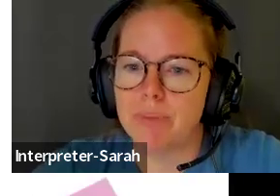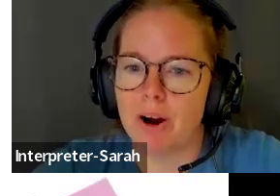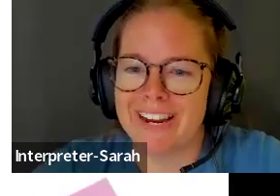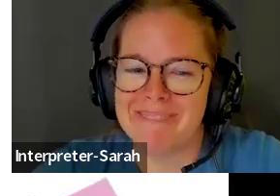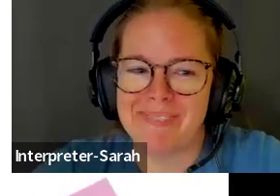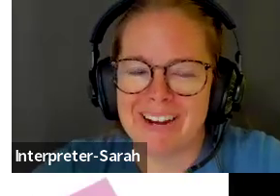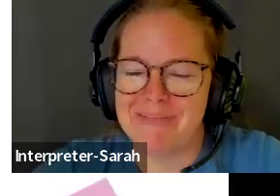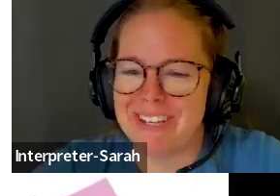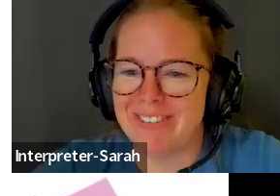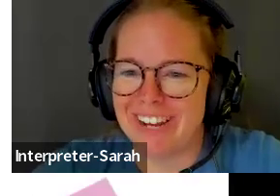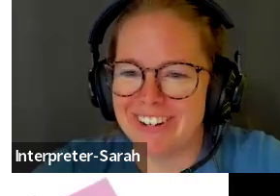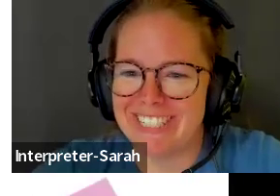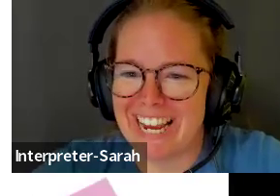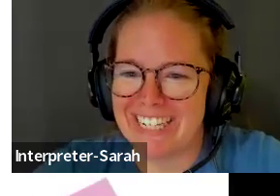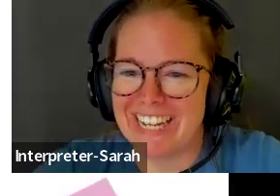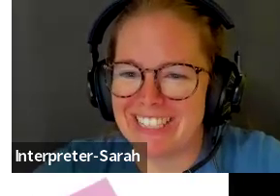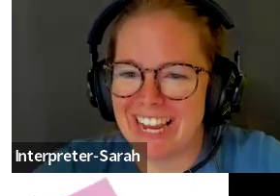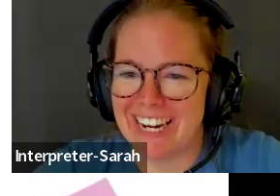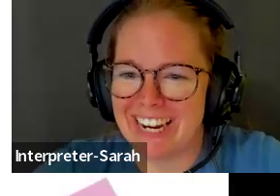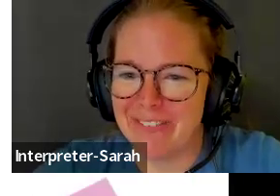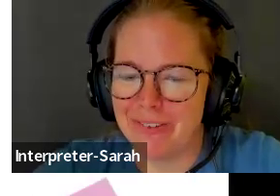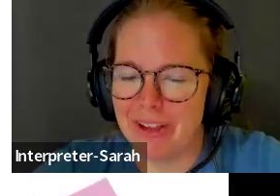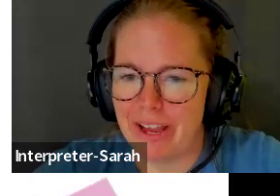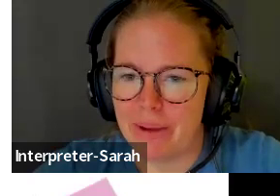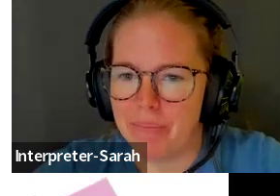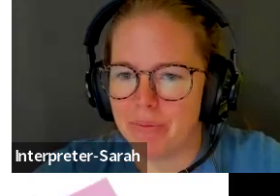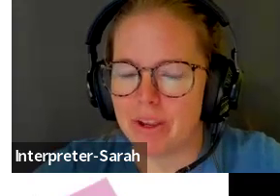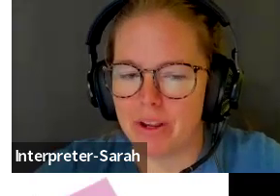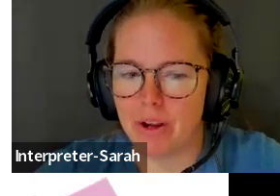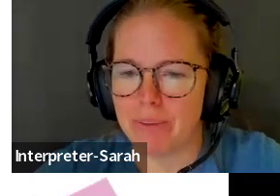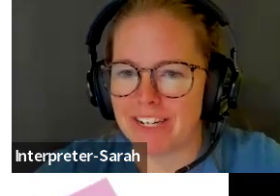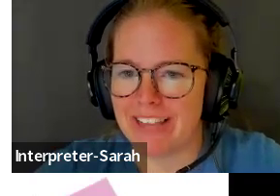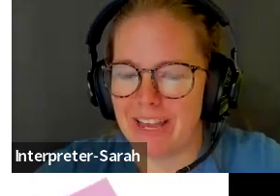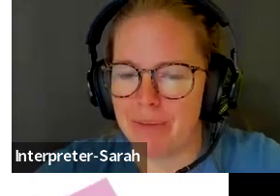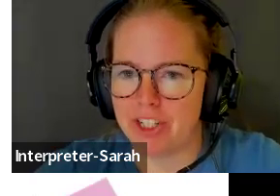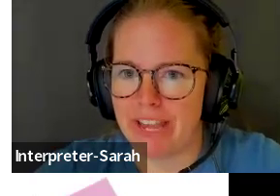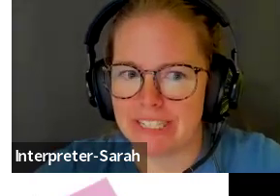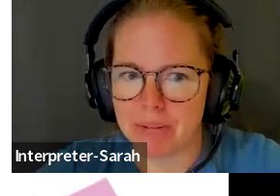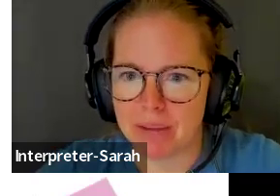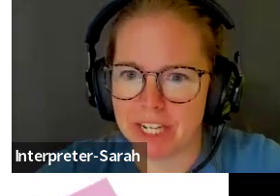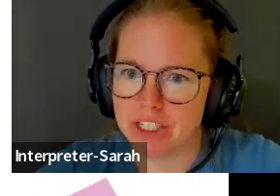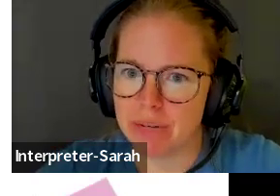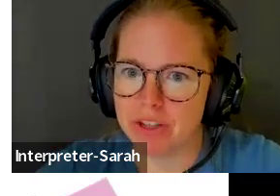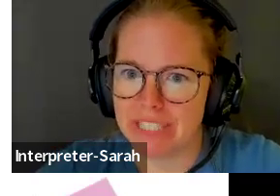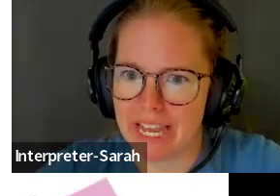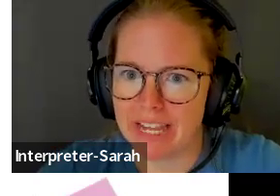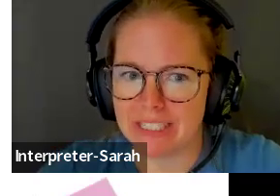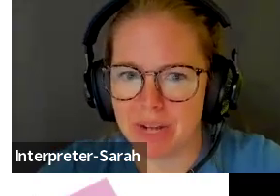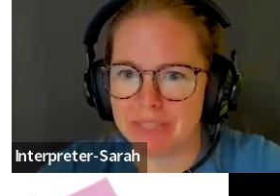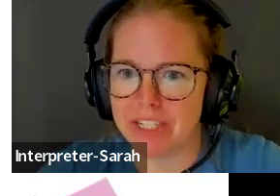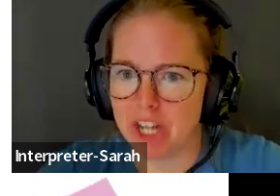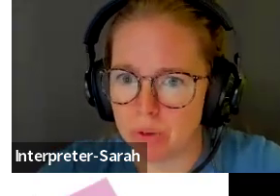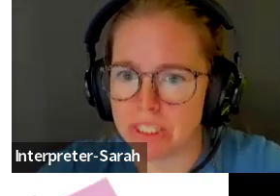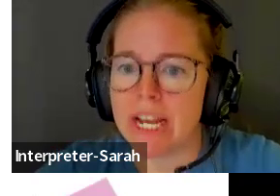So this part can kind of be tough to understand. This kind of goes back to that image of like, sometimes I understand what they're saying